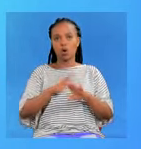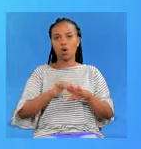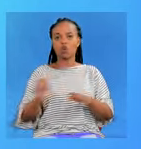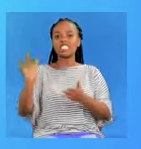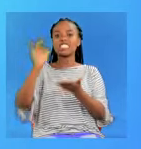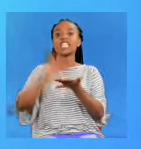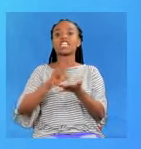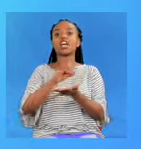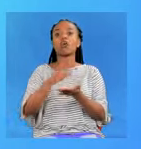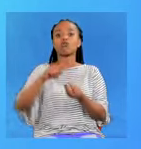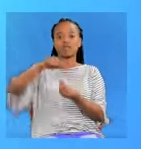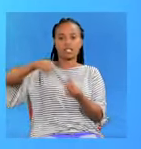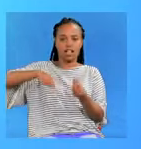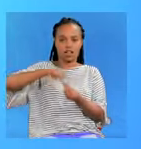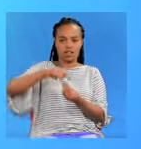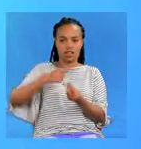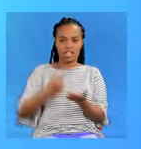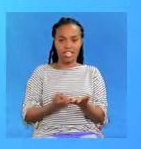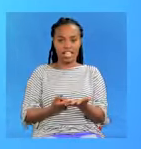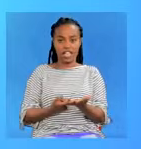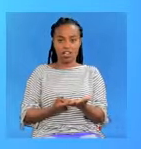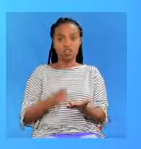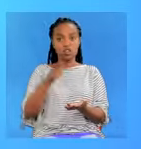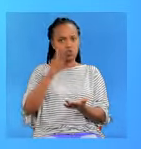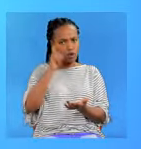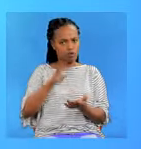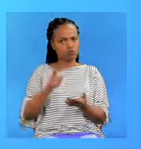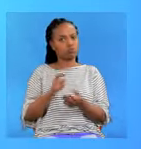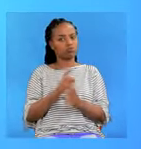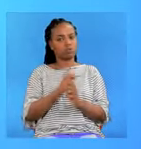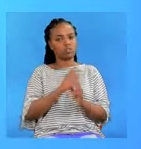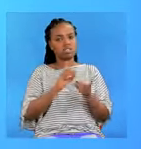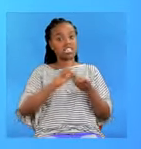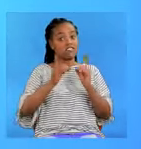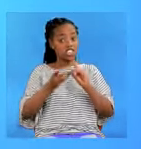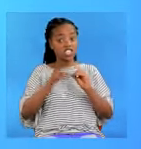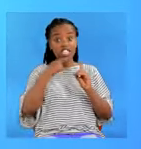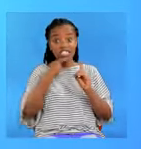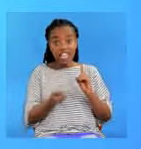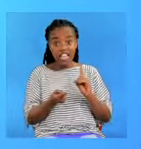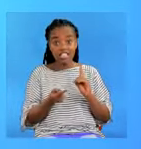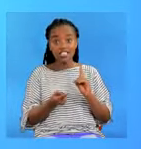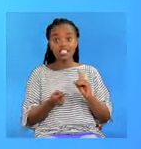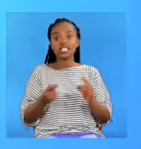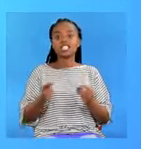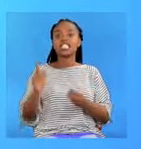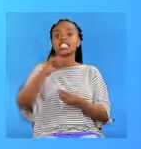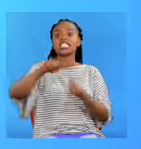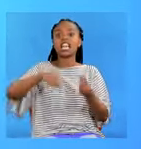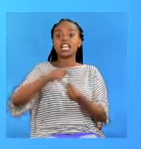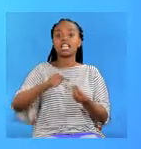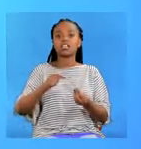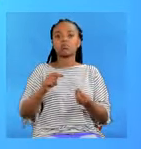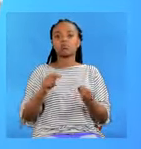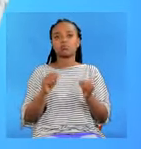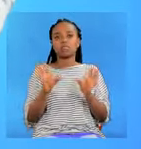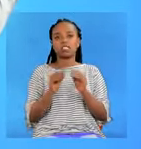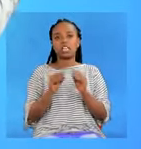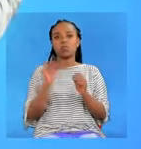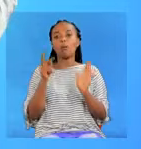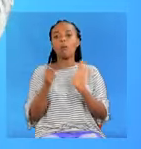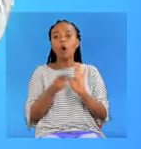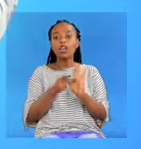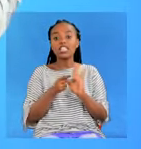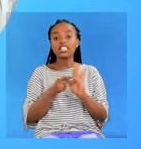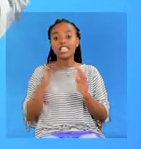center of a circle. Here you have to be careful. The definition here says circle is a set of points that moves in